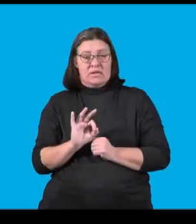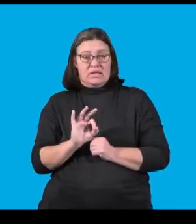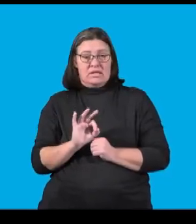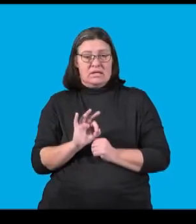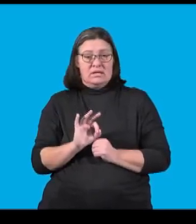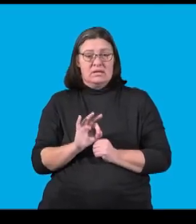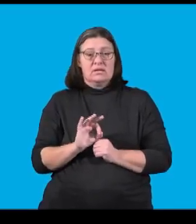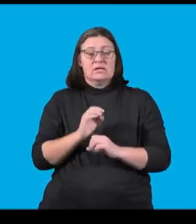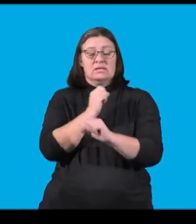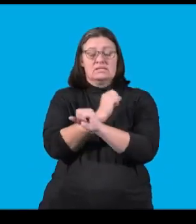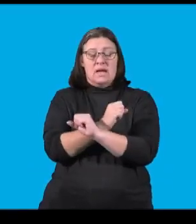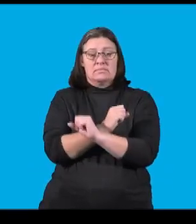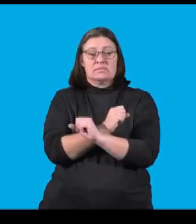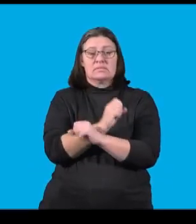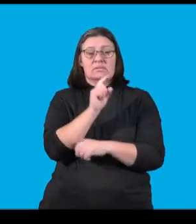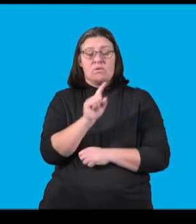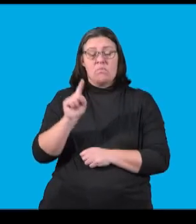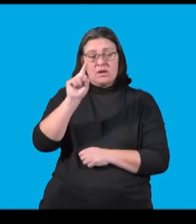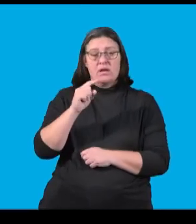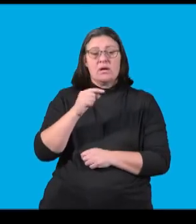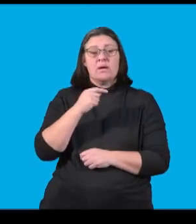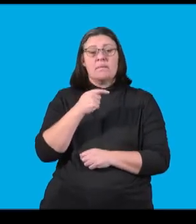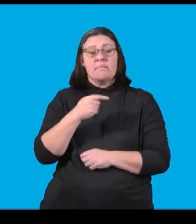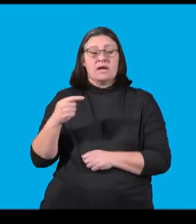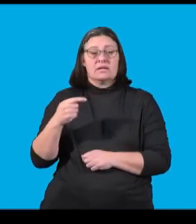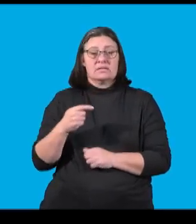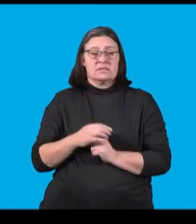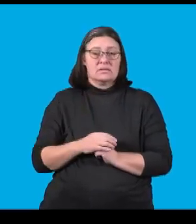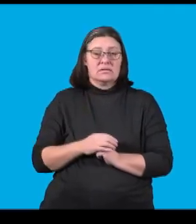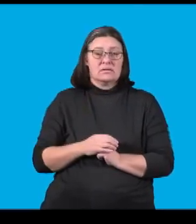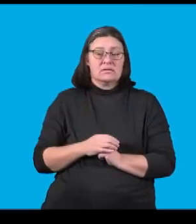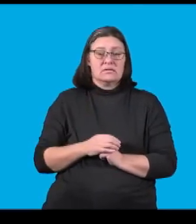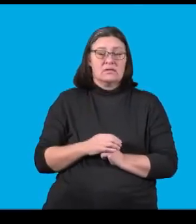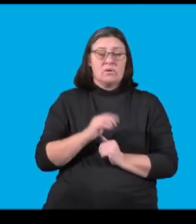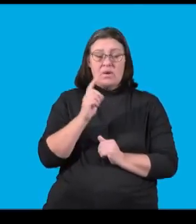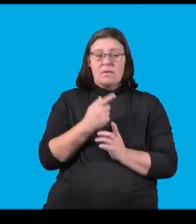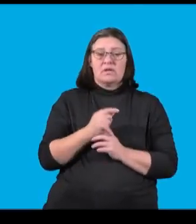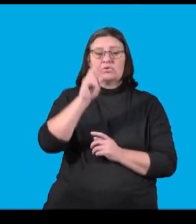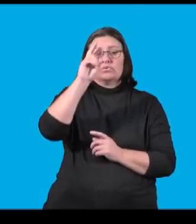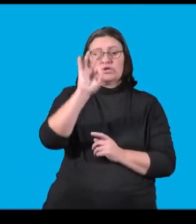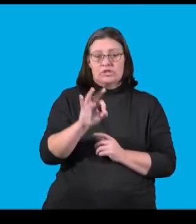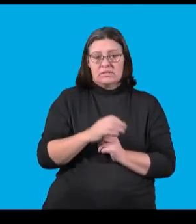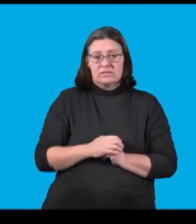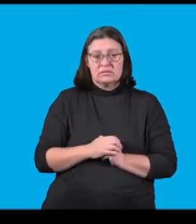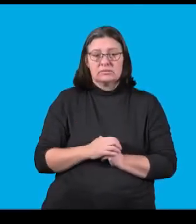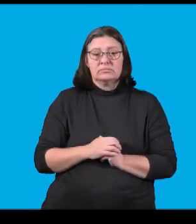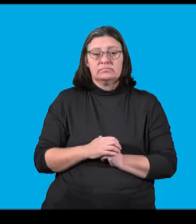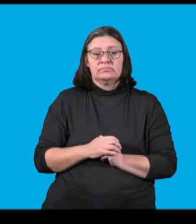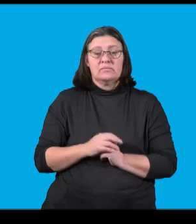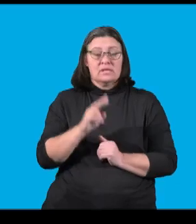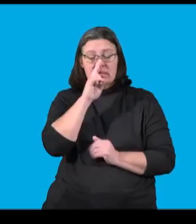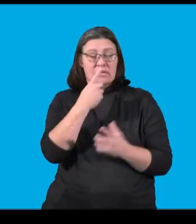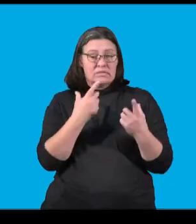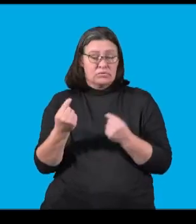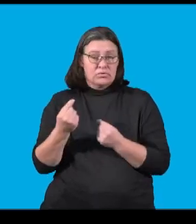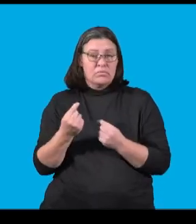over 3 times x to the power 5 over 3 minus 1 will give me 2/3. And that's my answer.